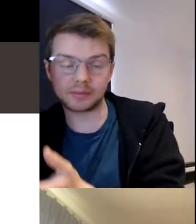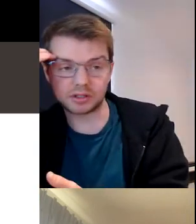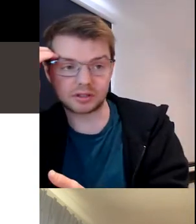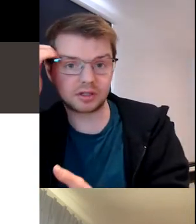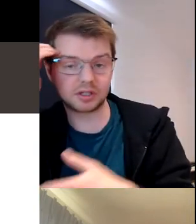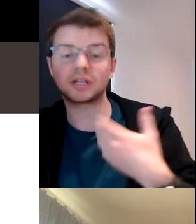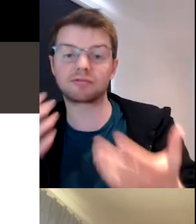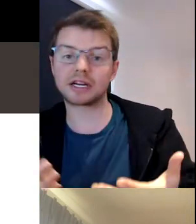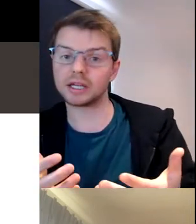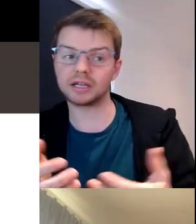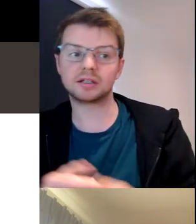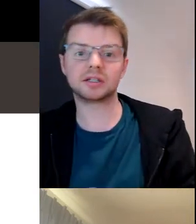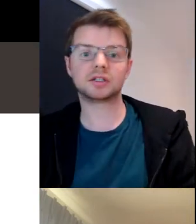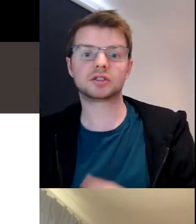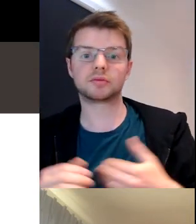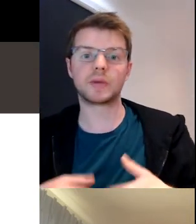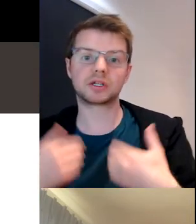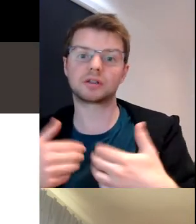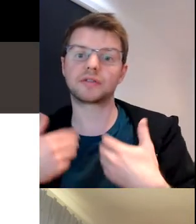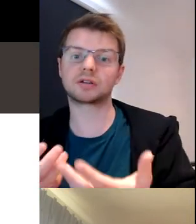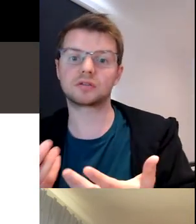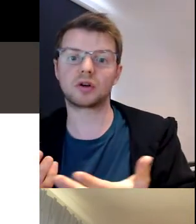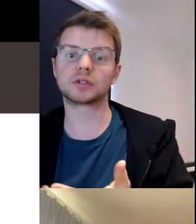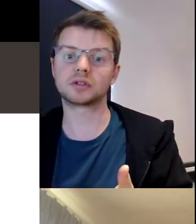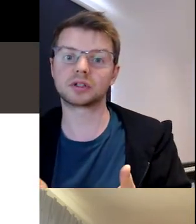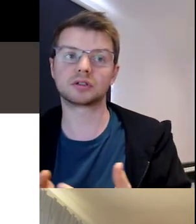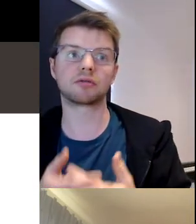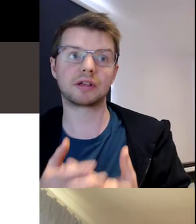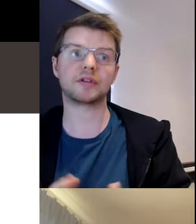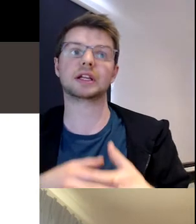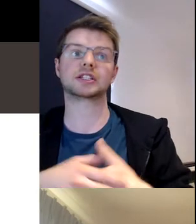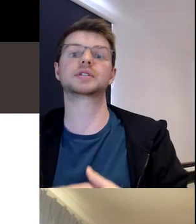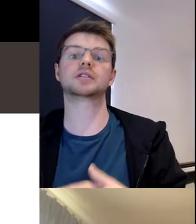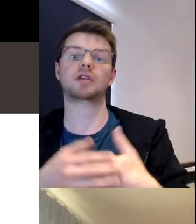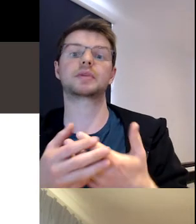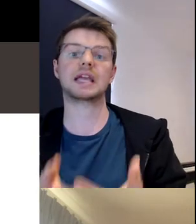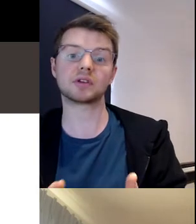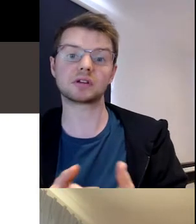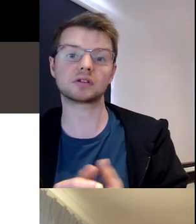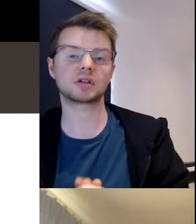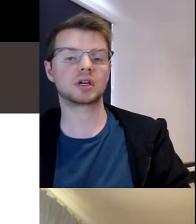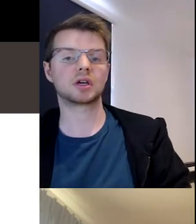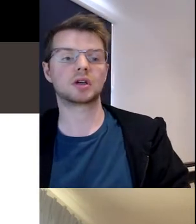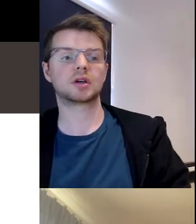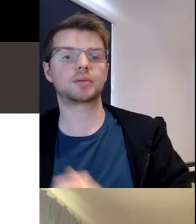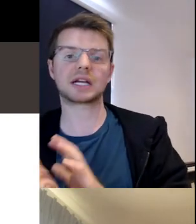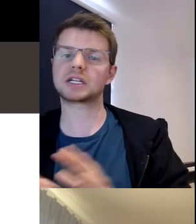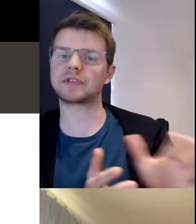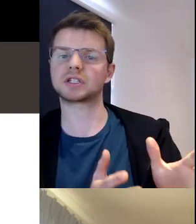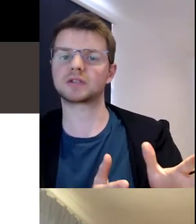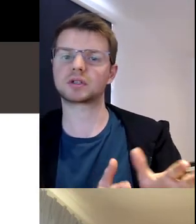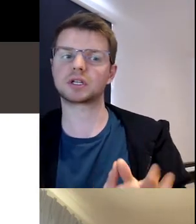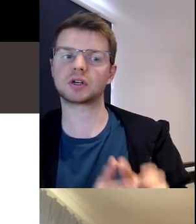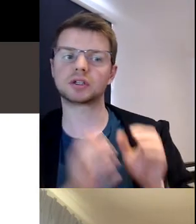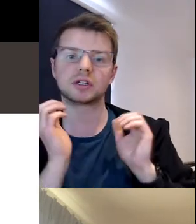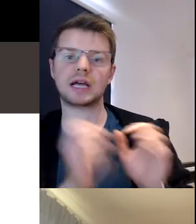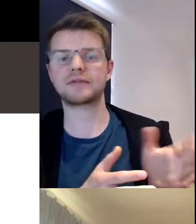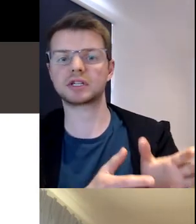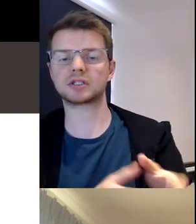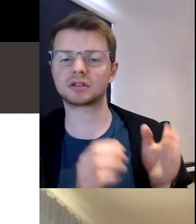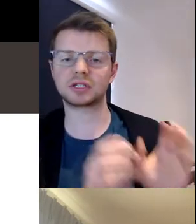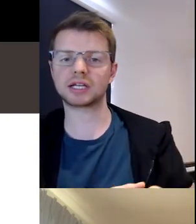of other exemptions to self-regulate, to make sure that they're always doing the right thing, exhibiting the right behaviours. But actually everything's just focusing